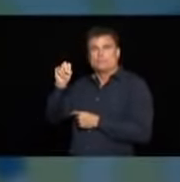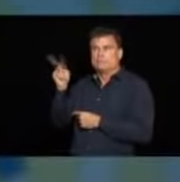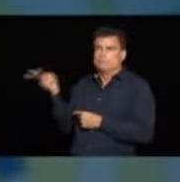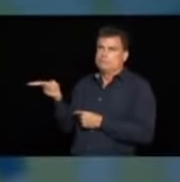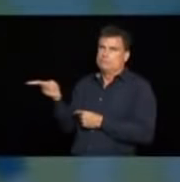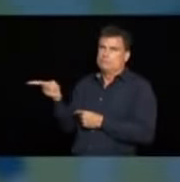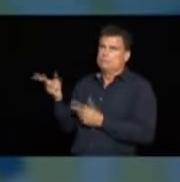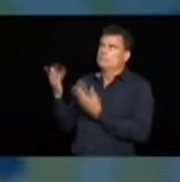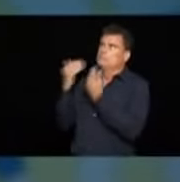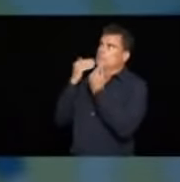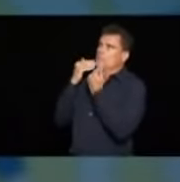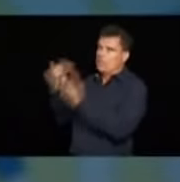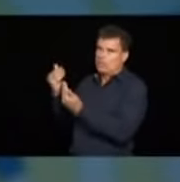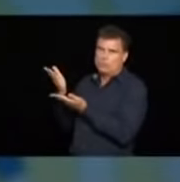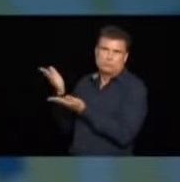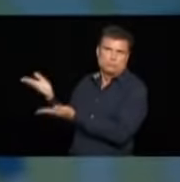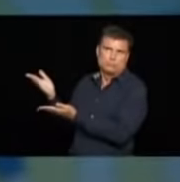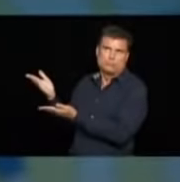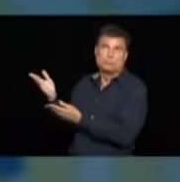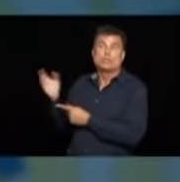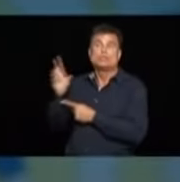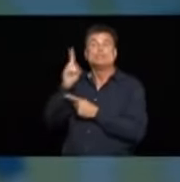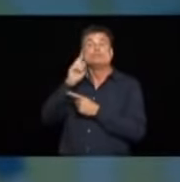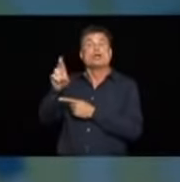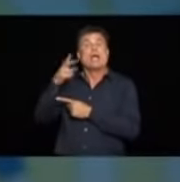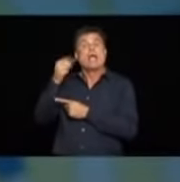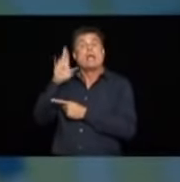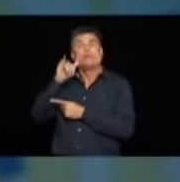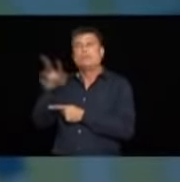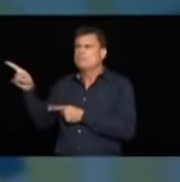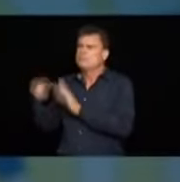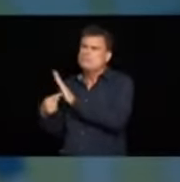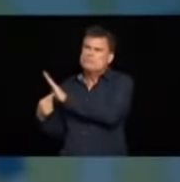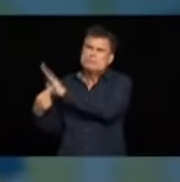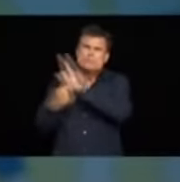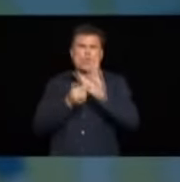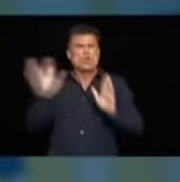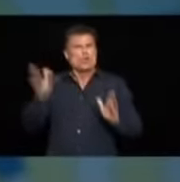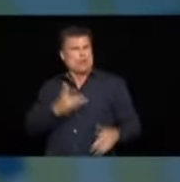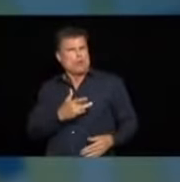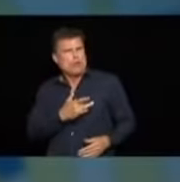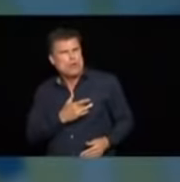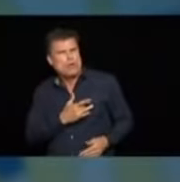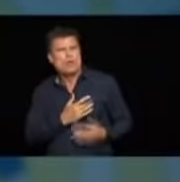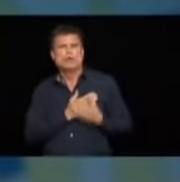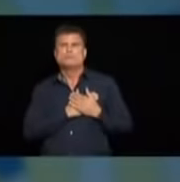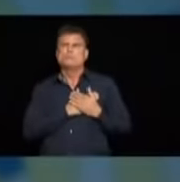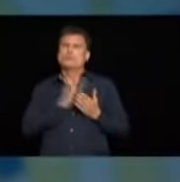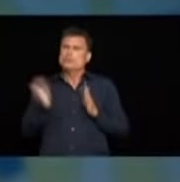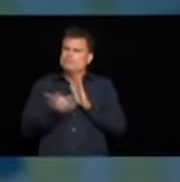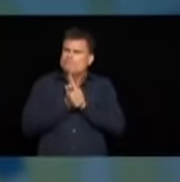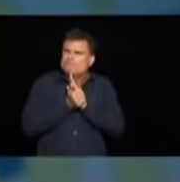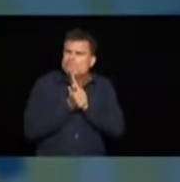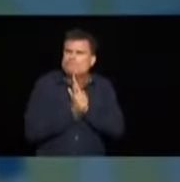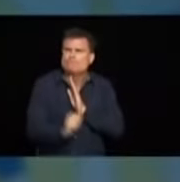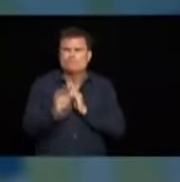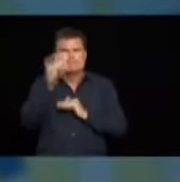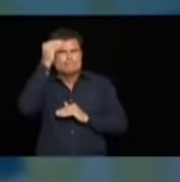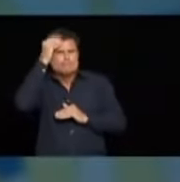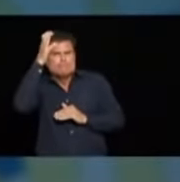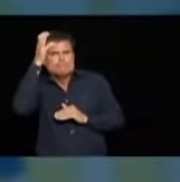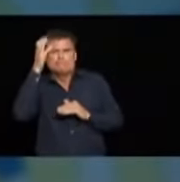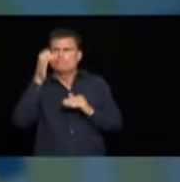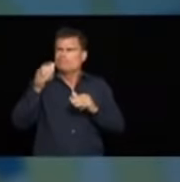that she has as a scientist, the compassion she has as a doctor, but I think every day and every case and